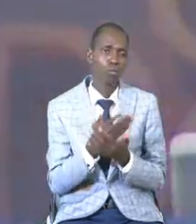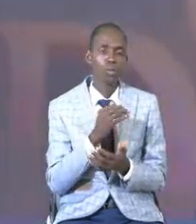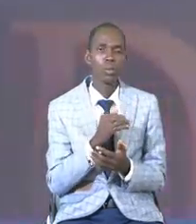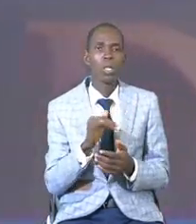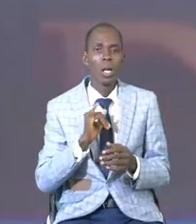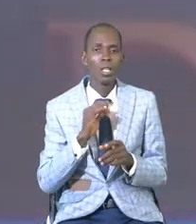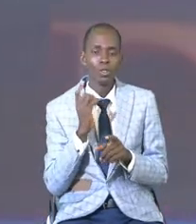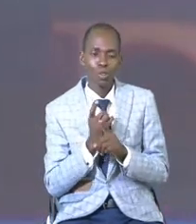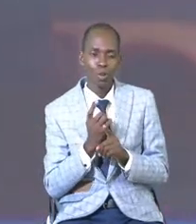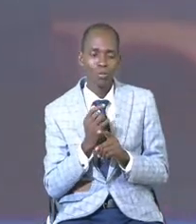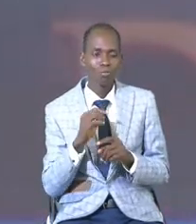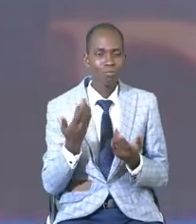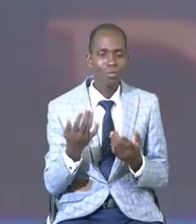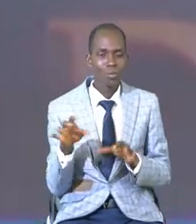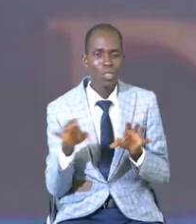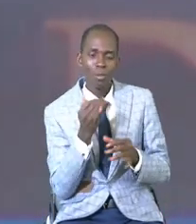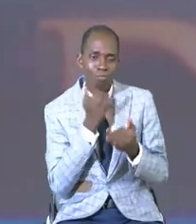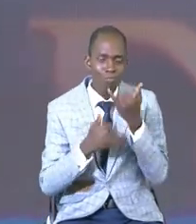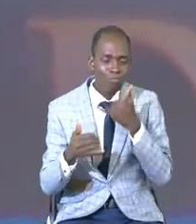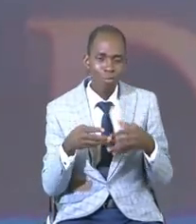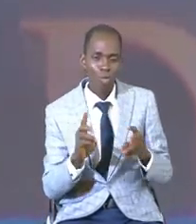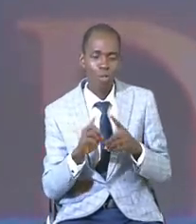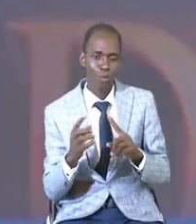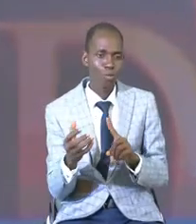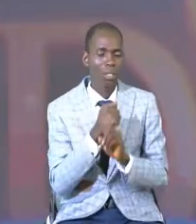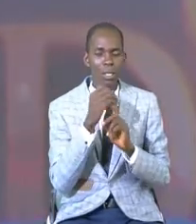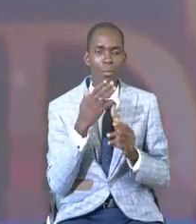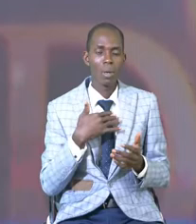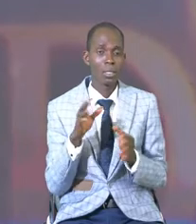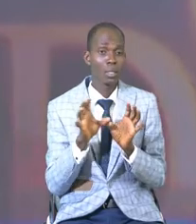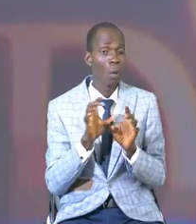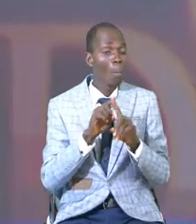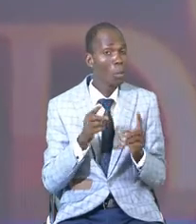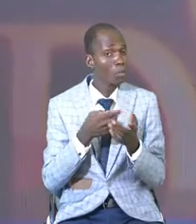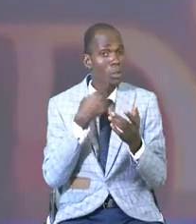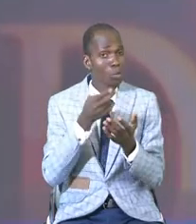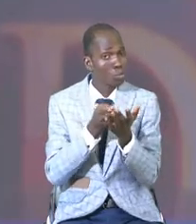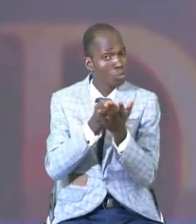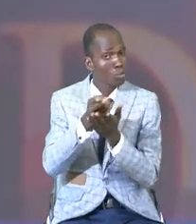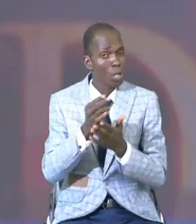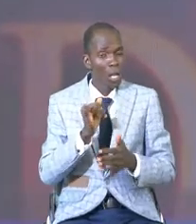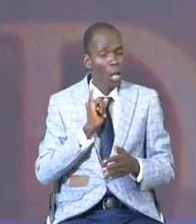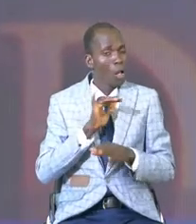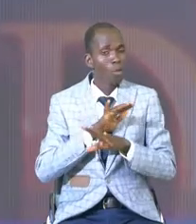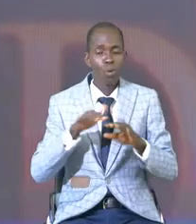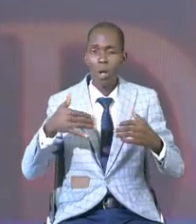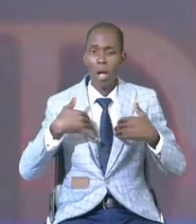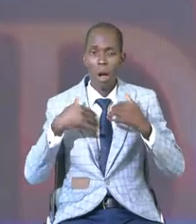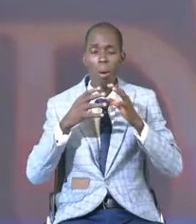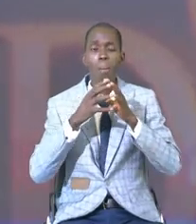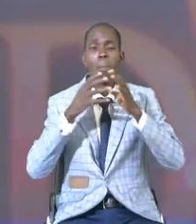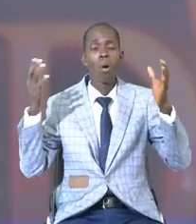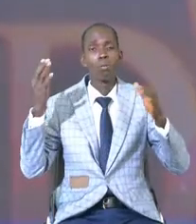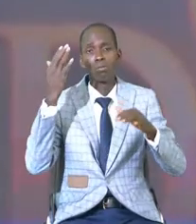the certificate, and to be honest with you, I don't have more knowledge than you have.